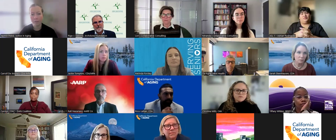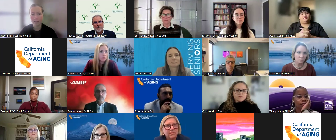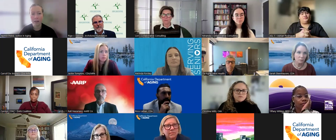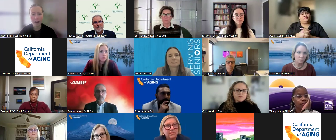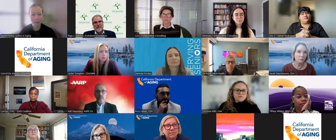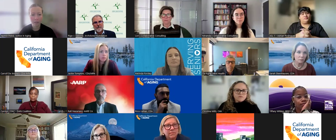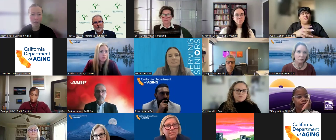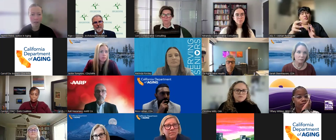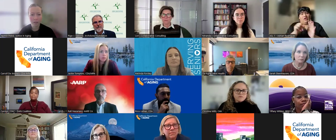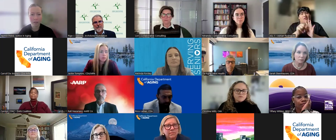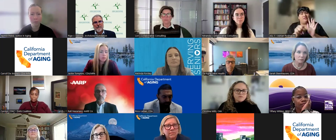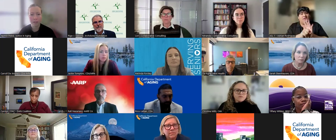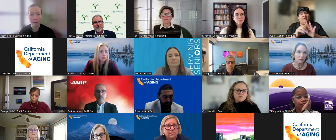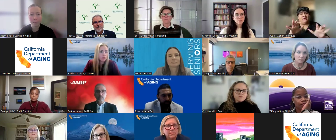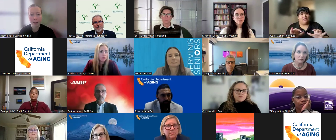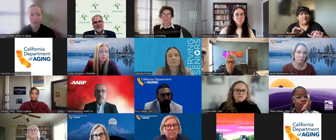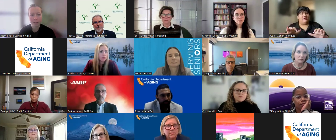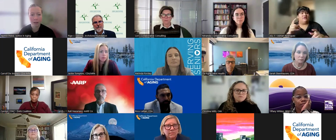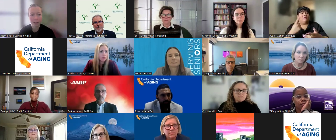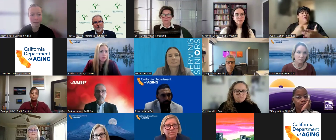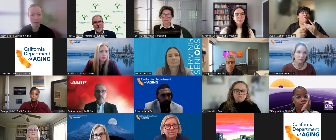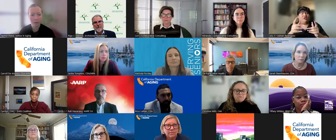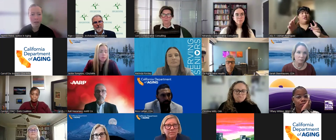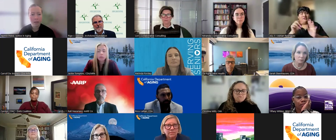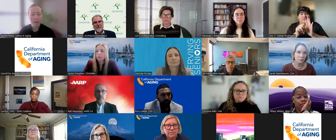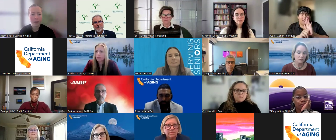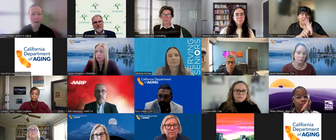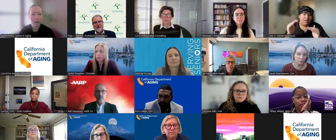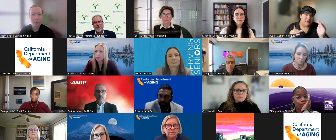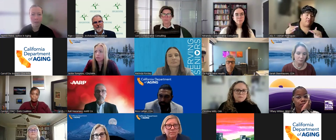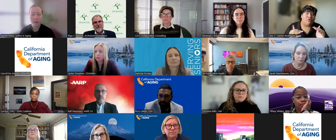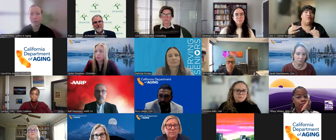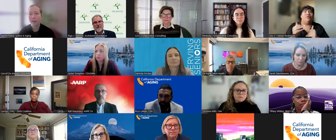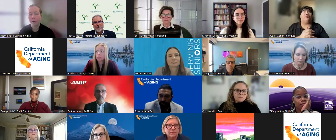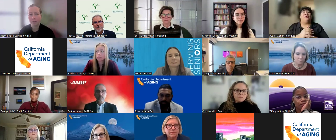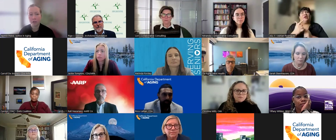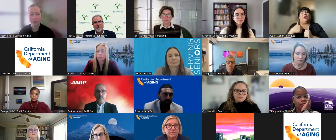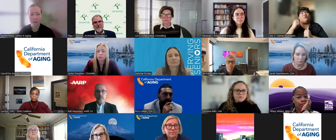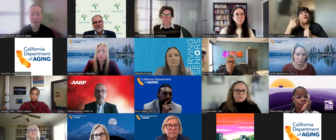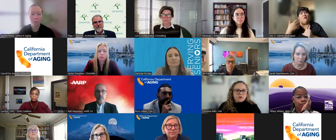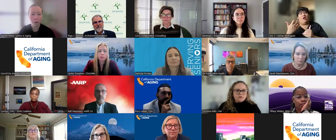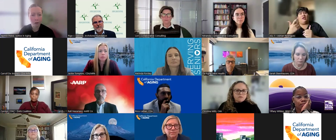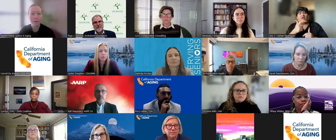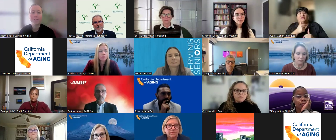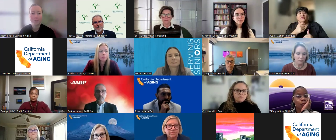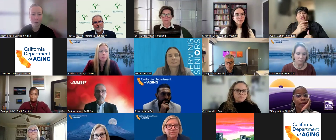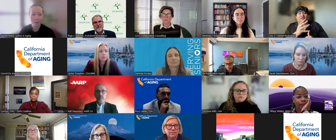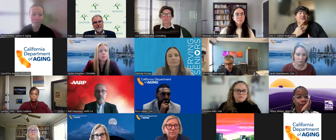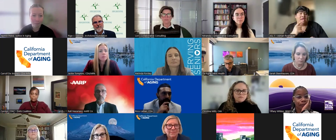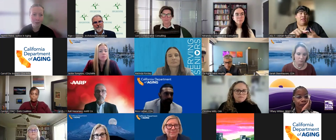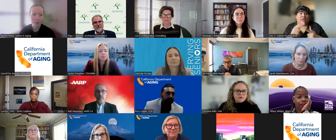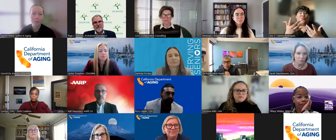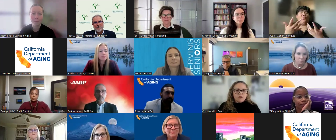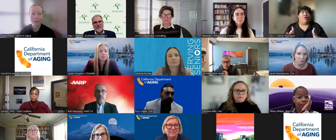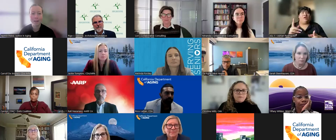of the state activities and what's happened at the state level. That and I don't think anyone's suggesting that it wouldn't, but I just want to